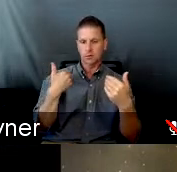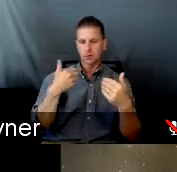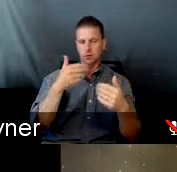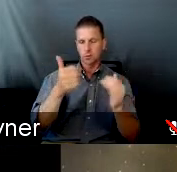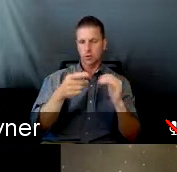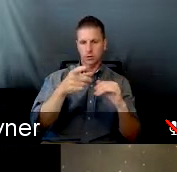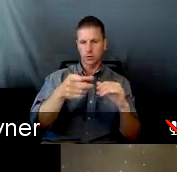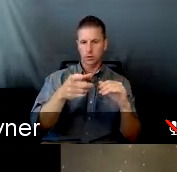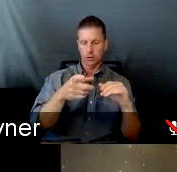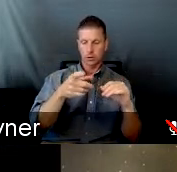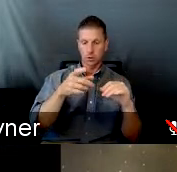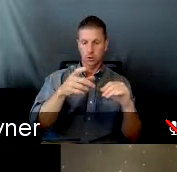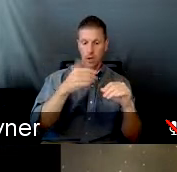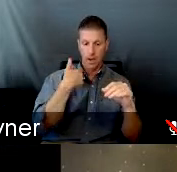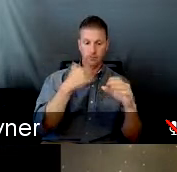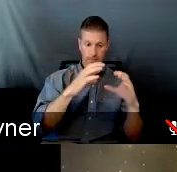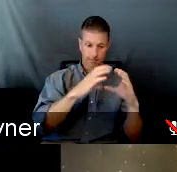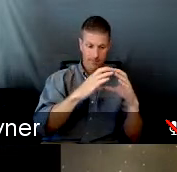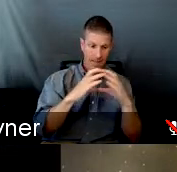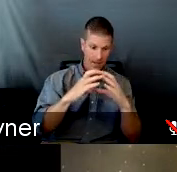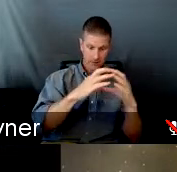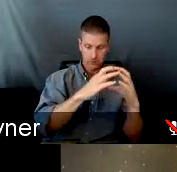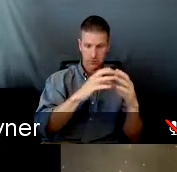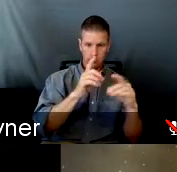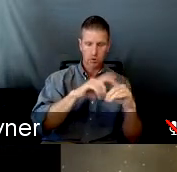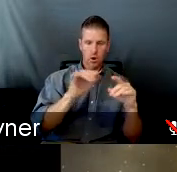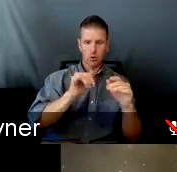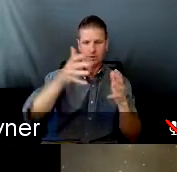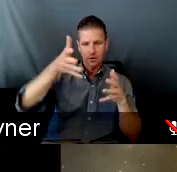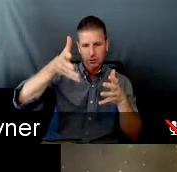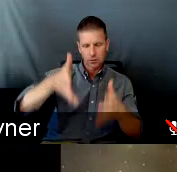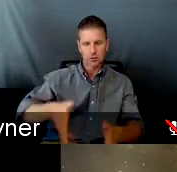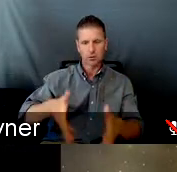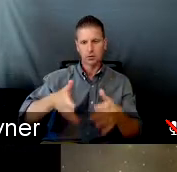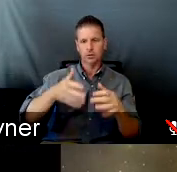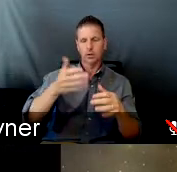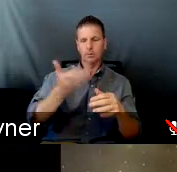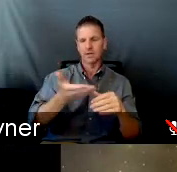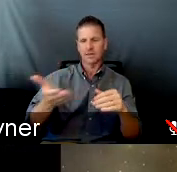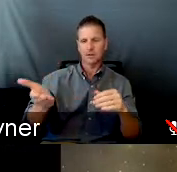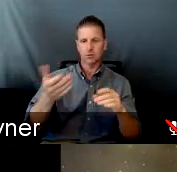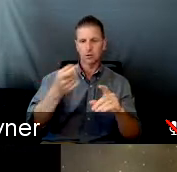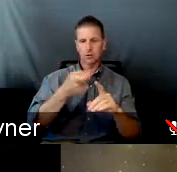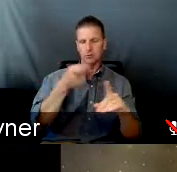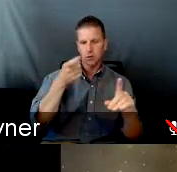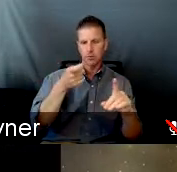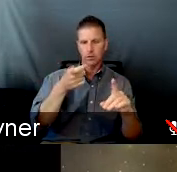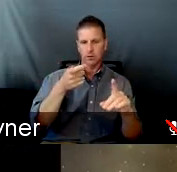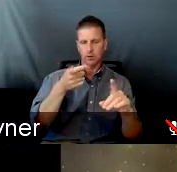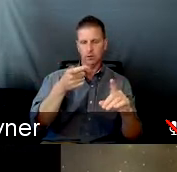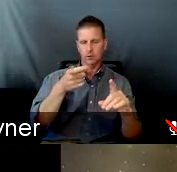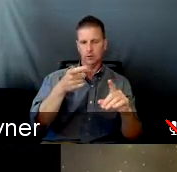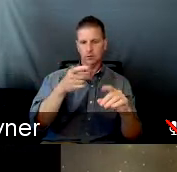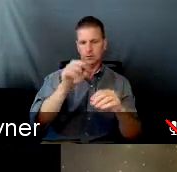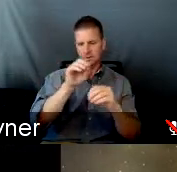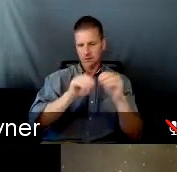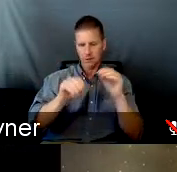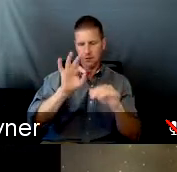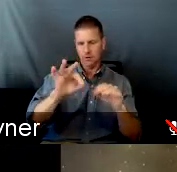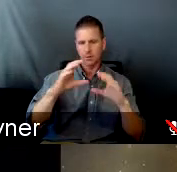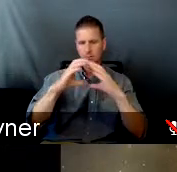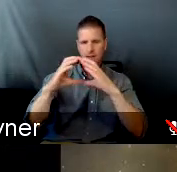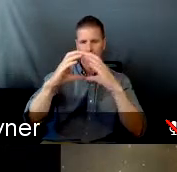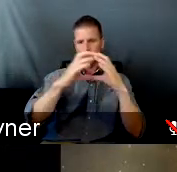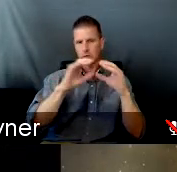you not only have planets, but also remnant leftover materials from the assembly of the planetary